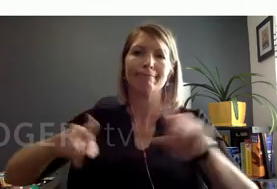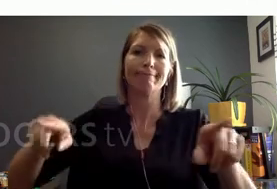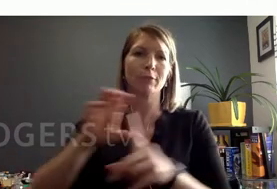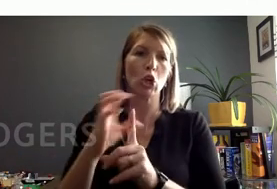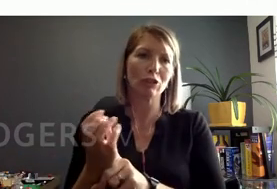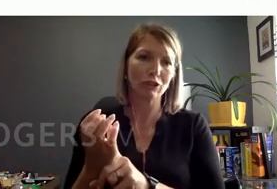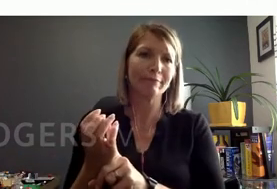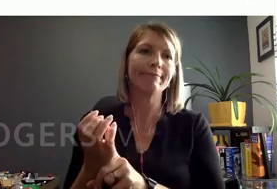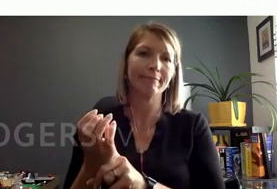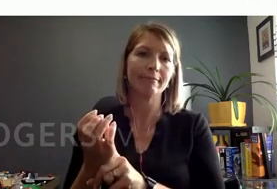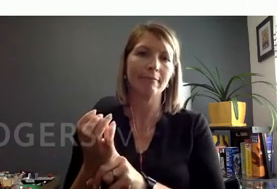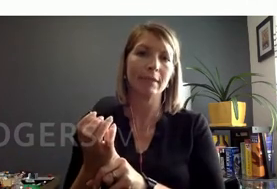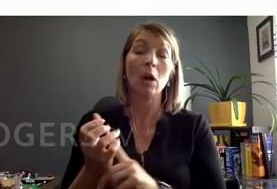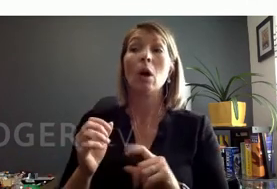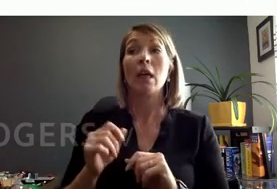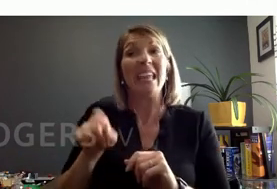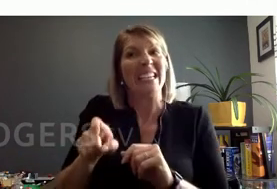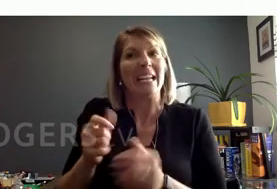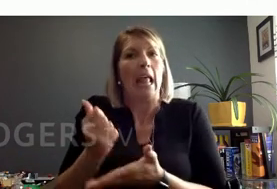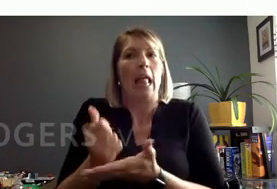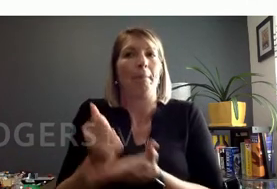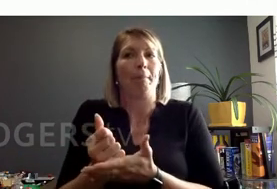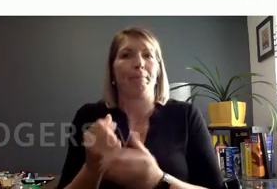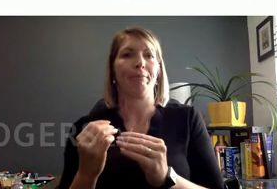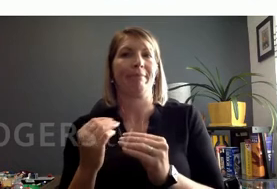international students for help. And also,